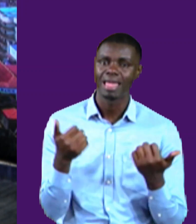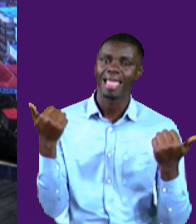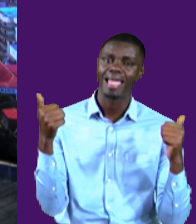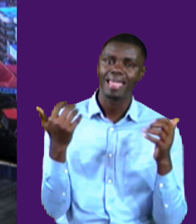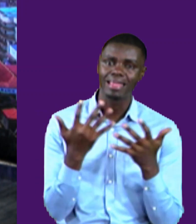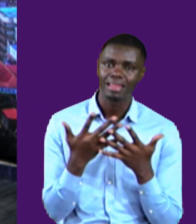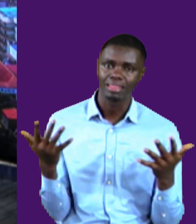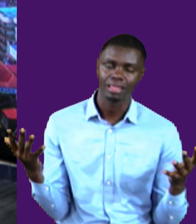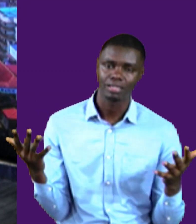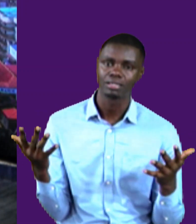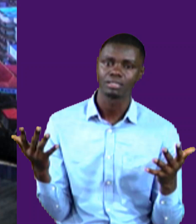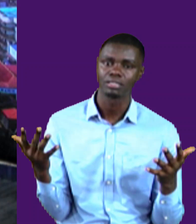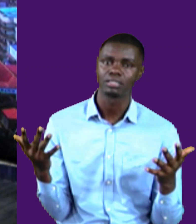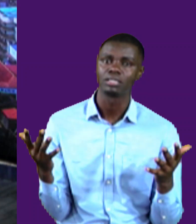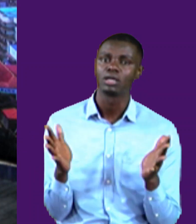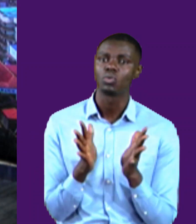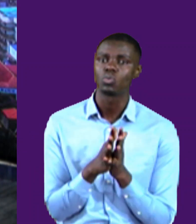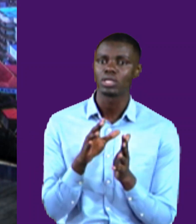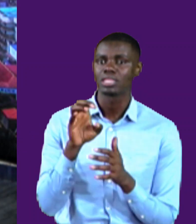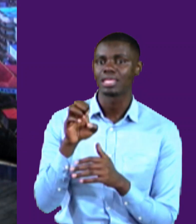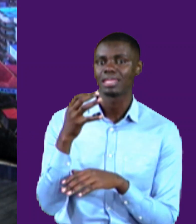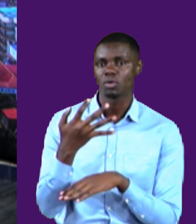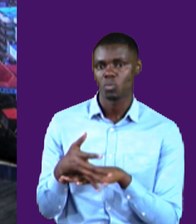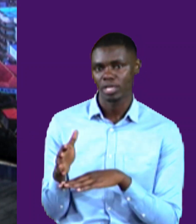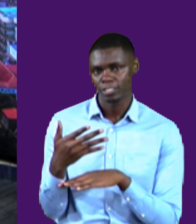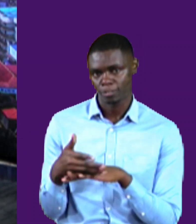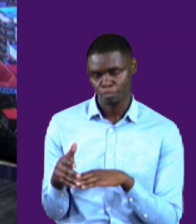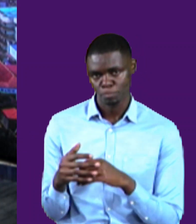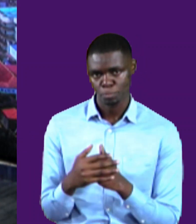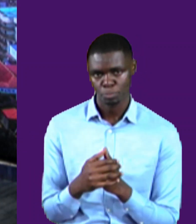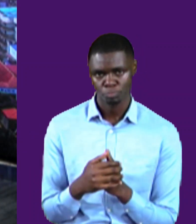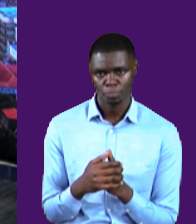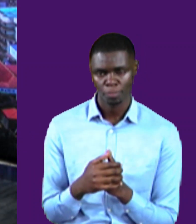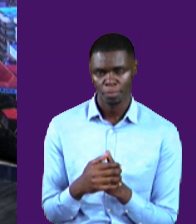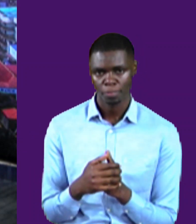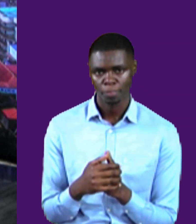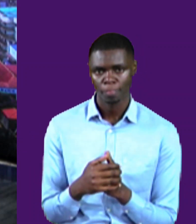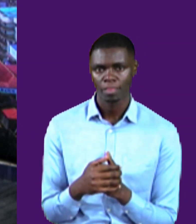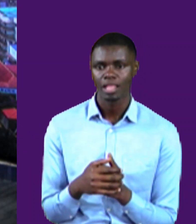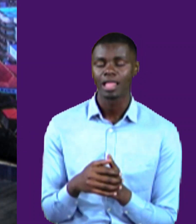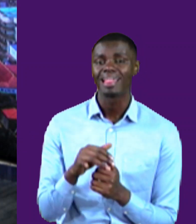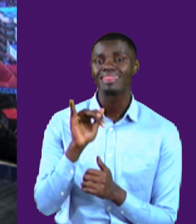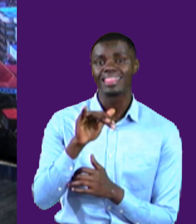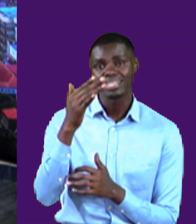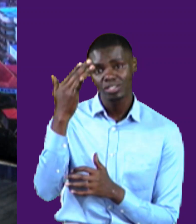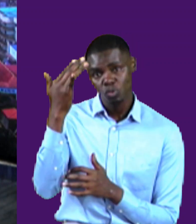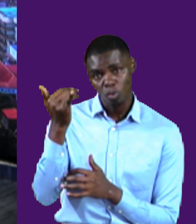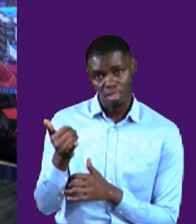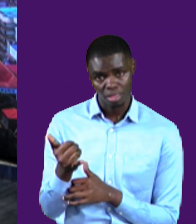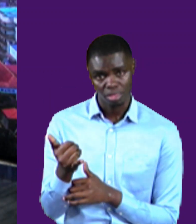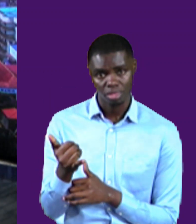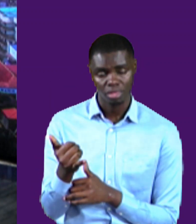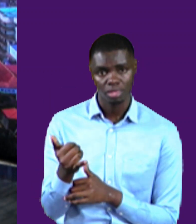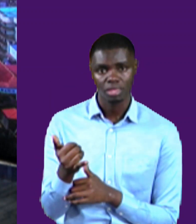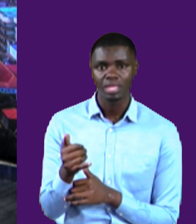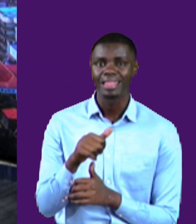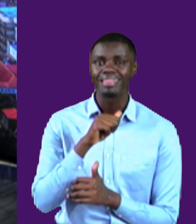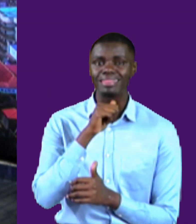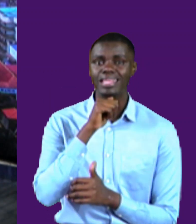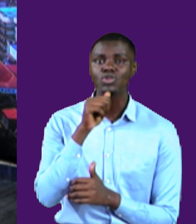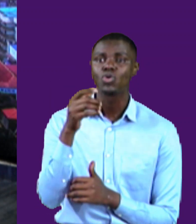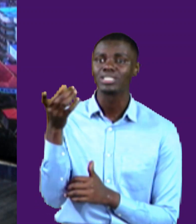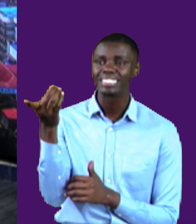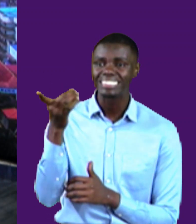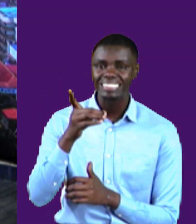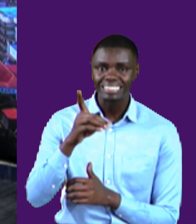anything to do with e-waste. And that's why they don't